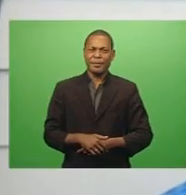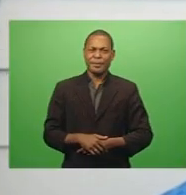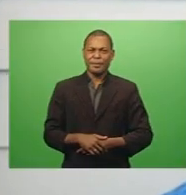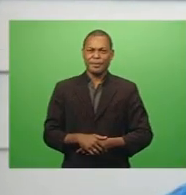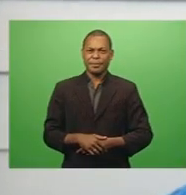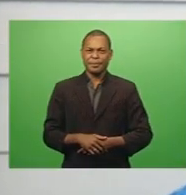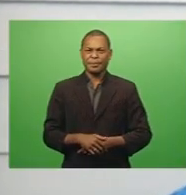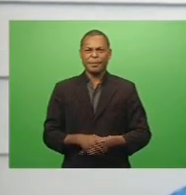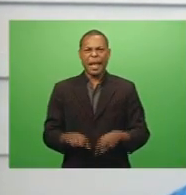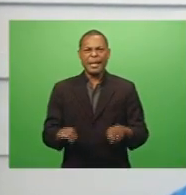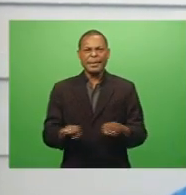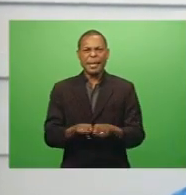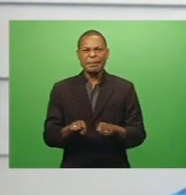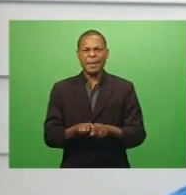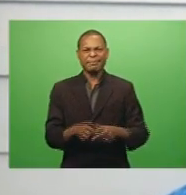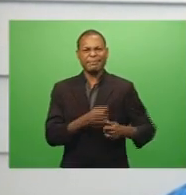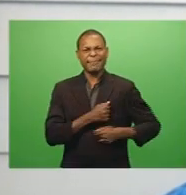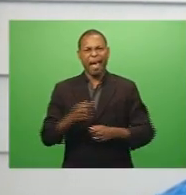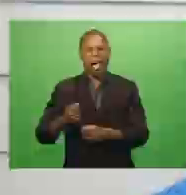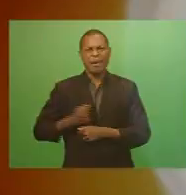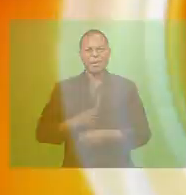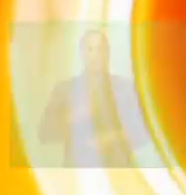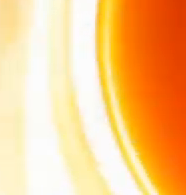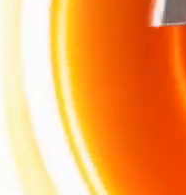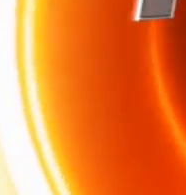ball challenge, Army versus police.